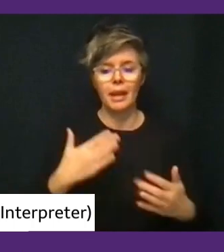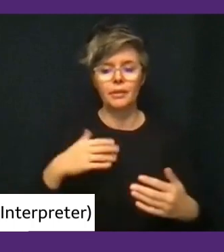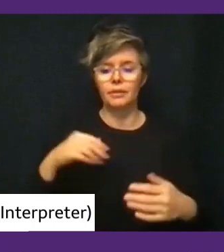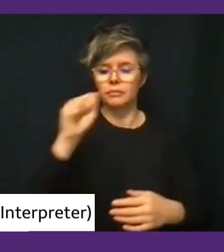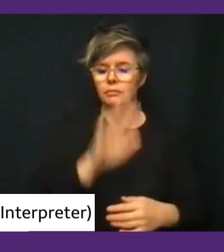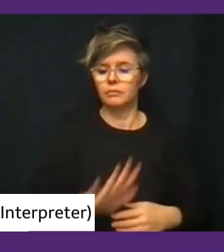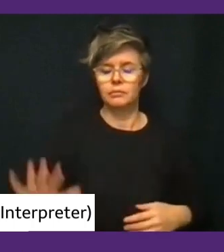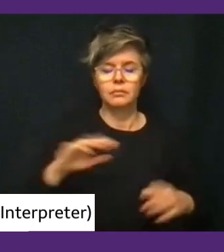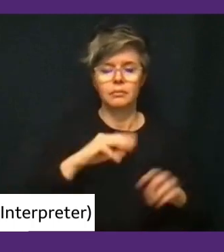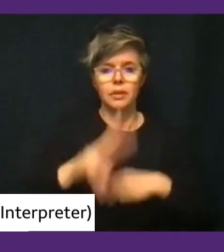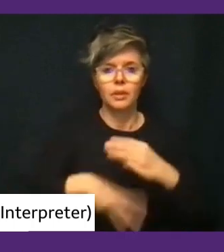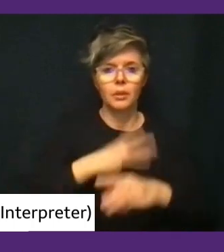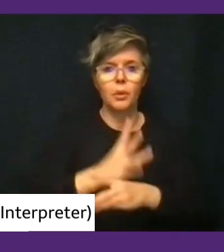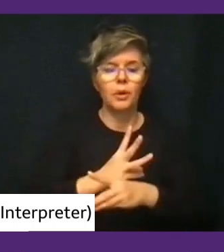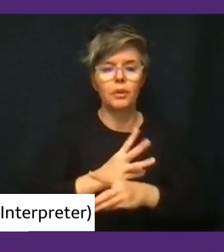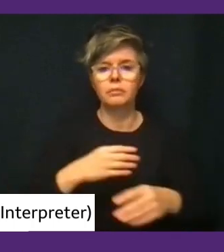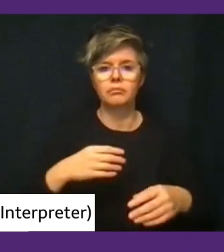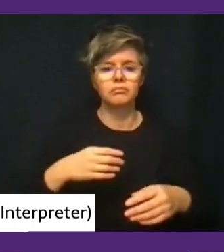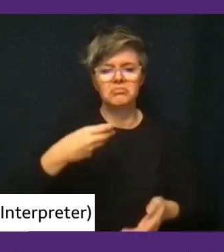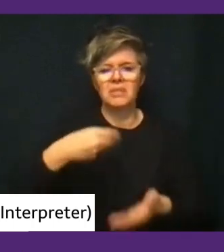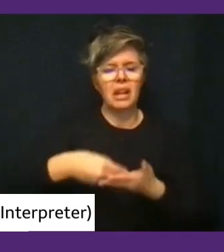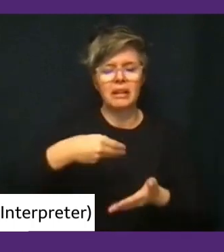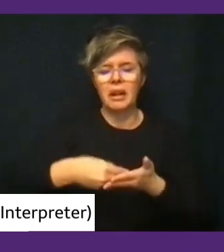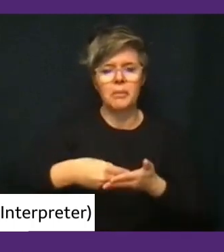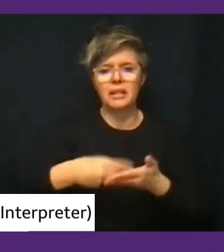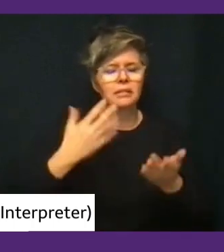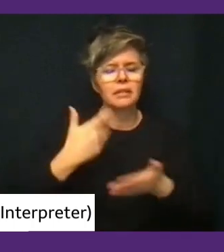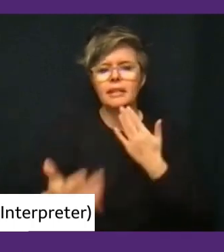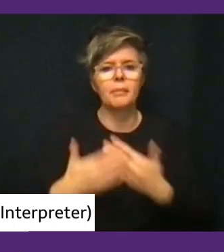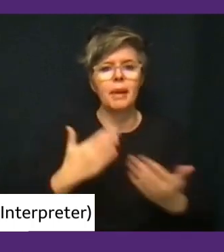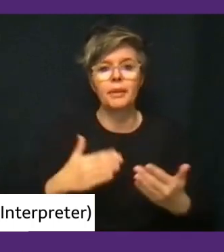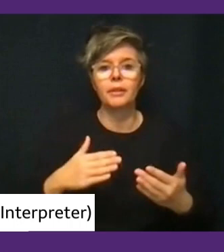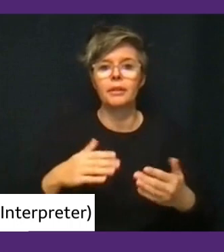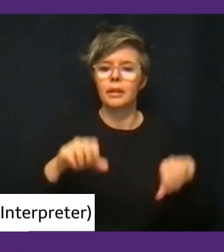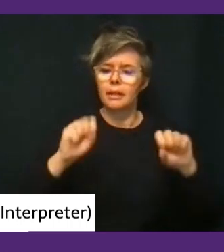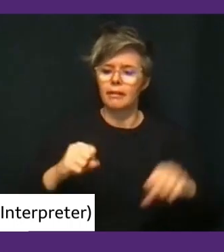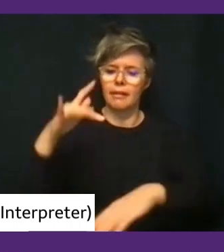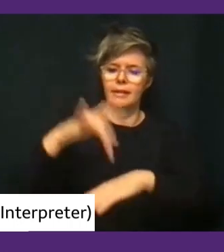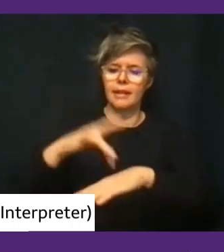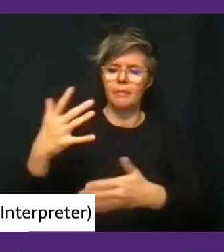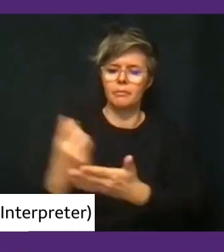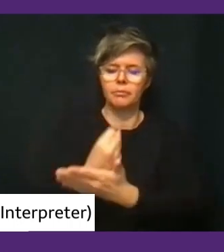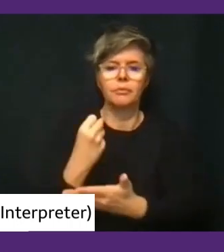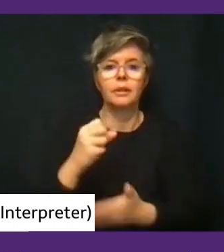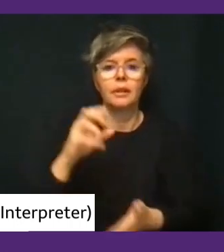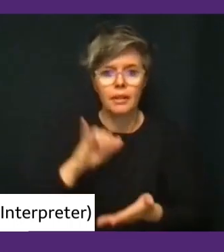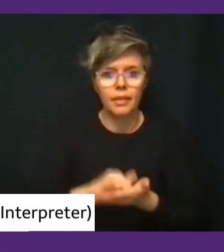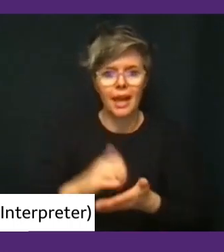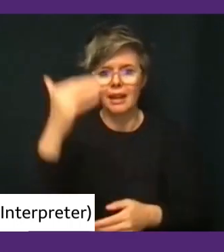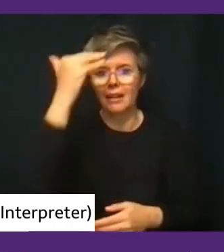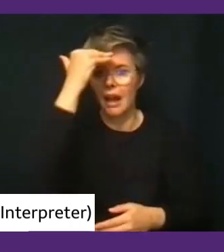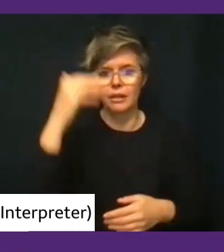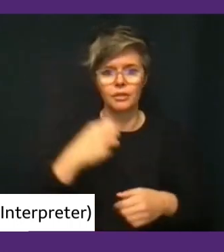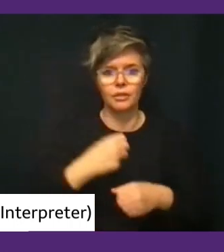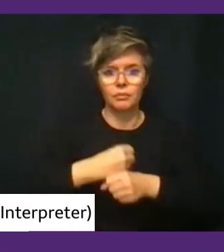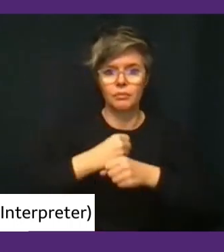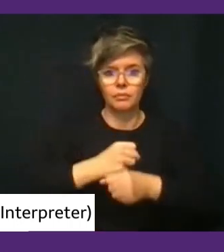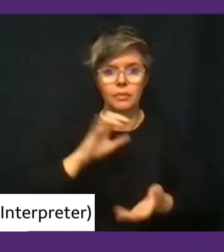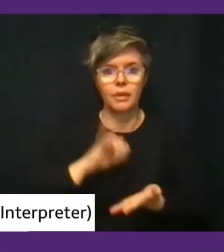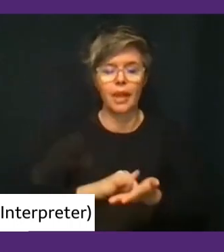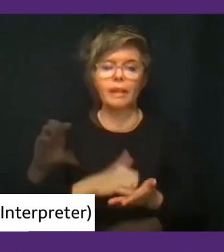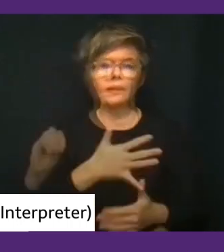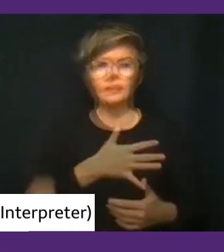able to access the knowledge that we have generated as bigger, better